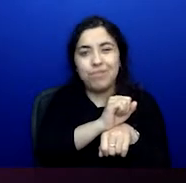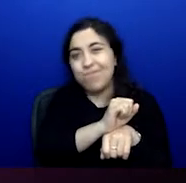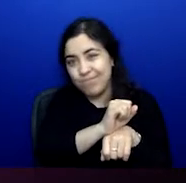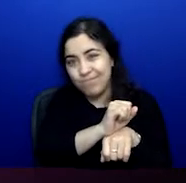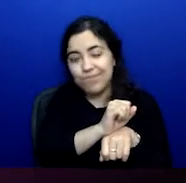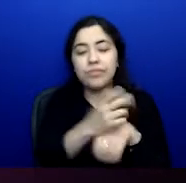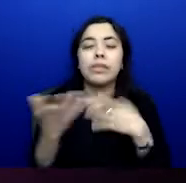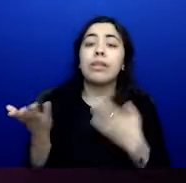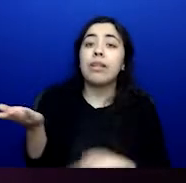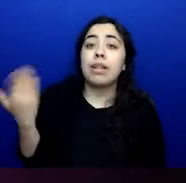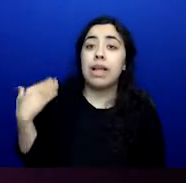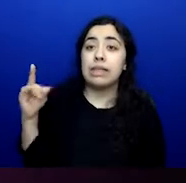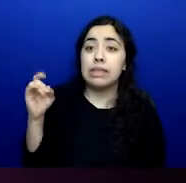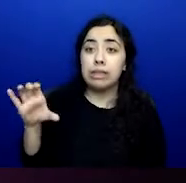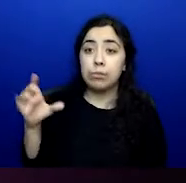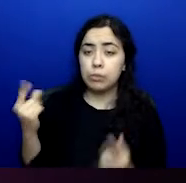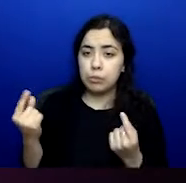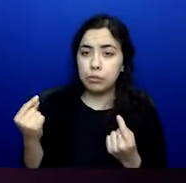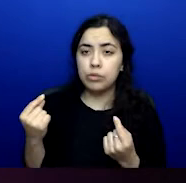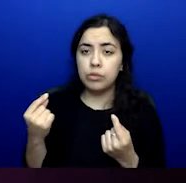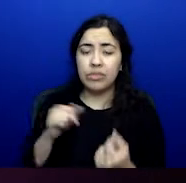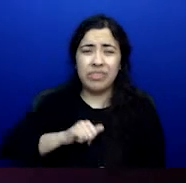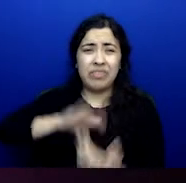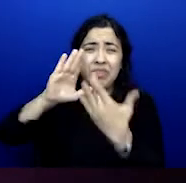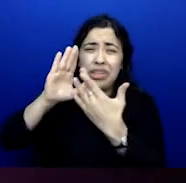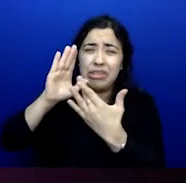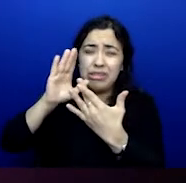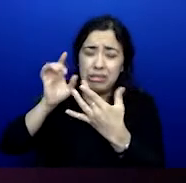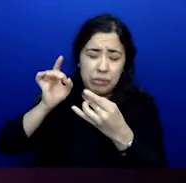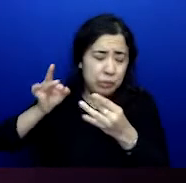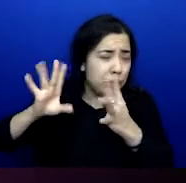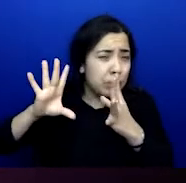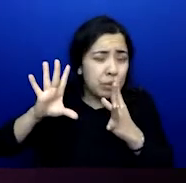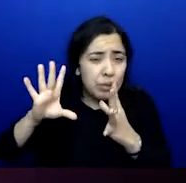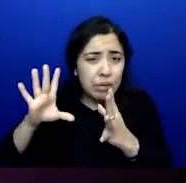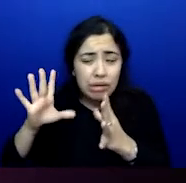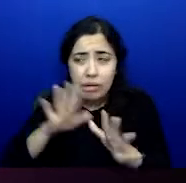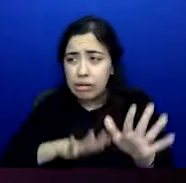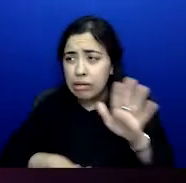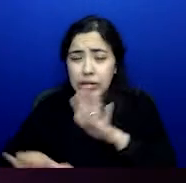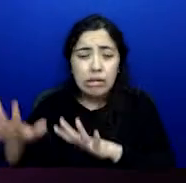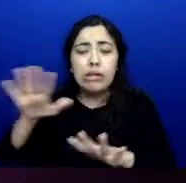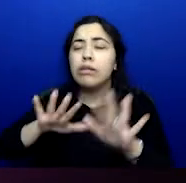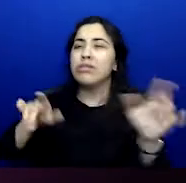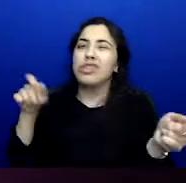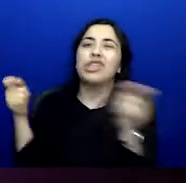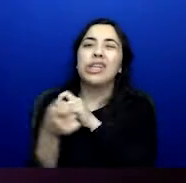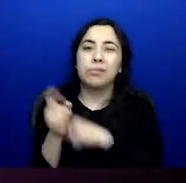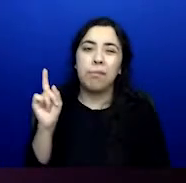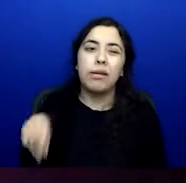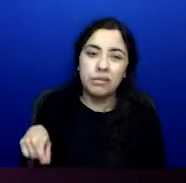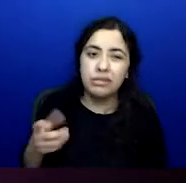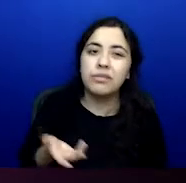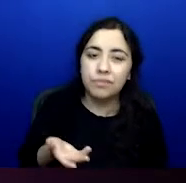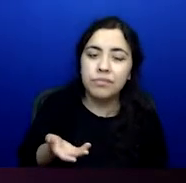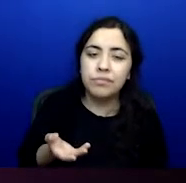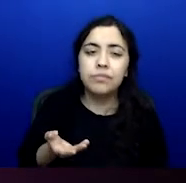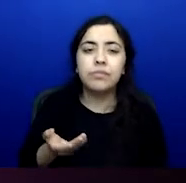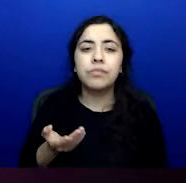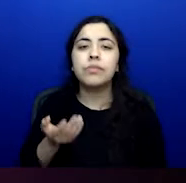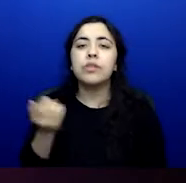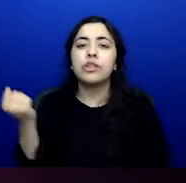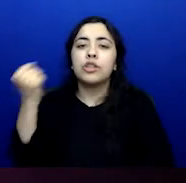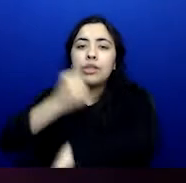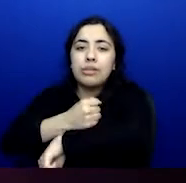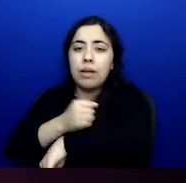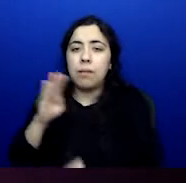So last December, after facing the harsh facts of reality, we had to make a change. Shutting down